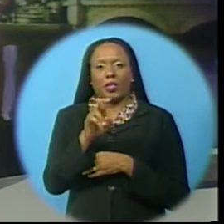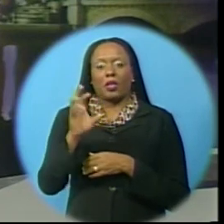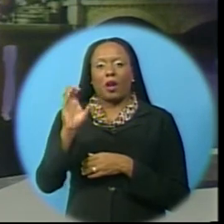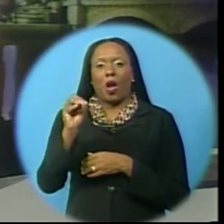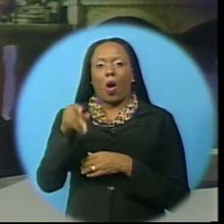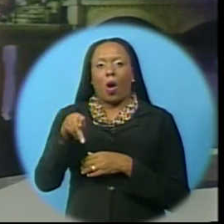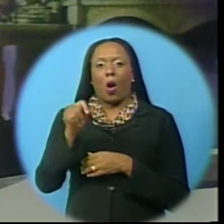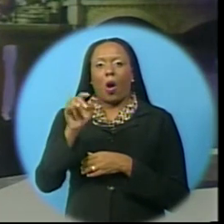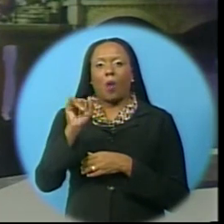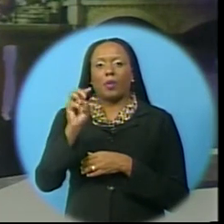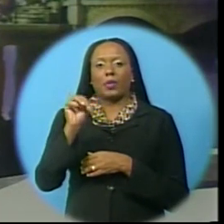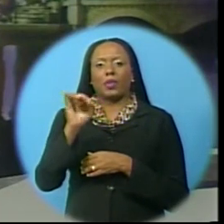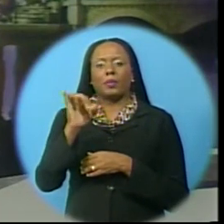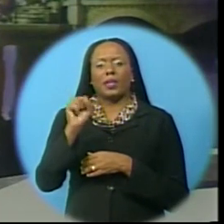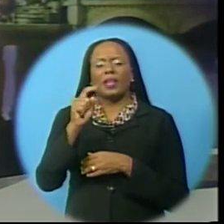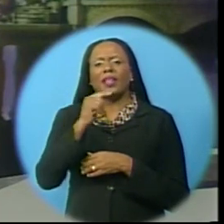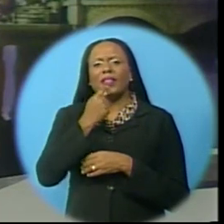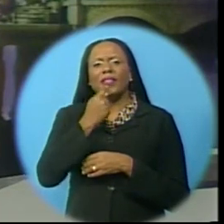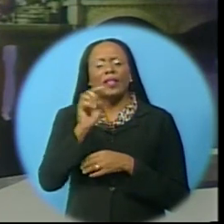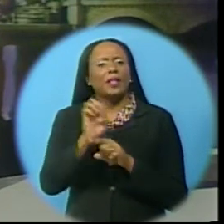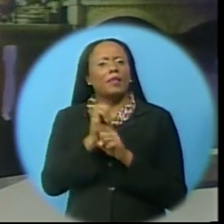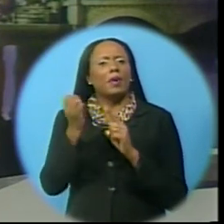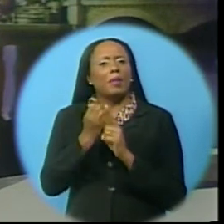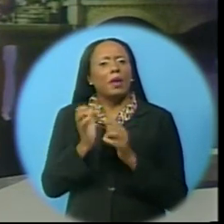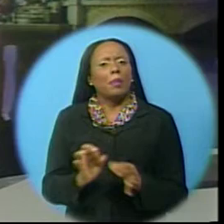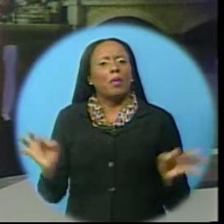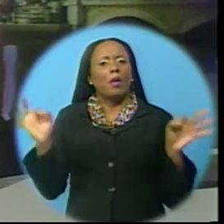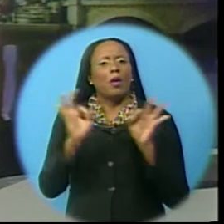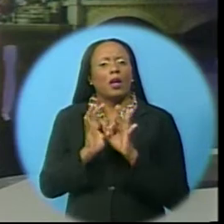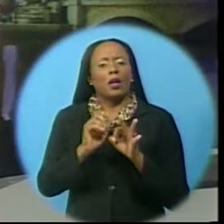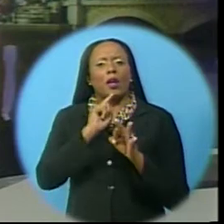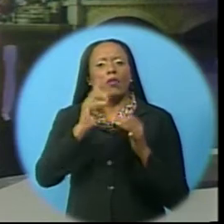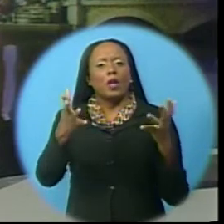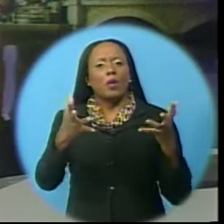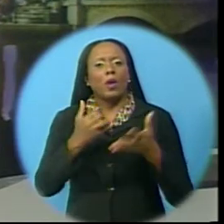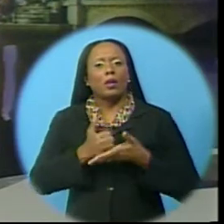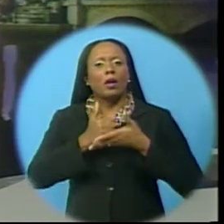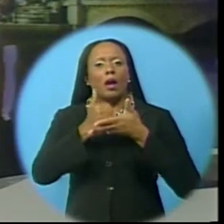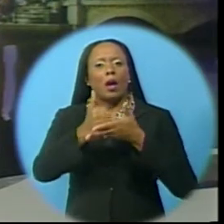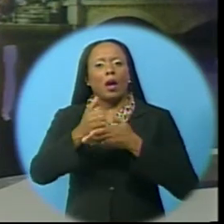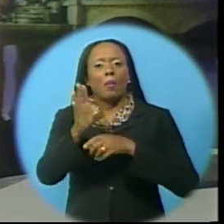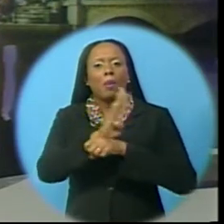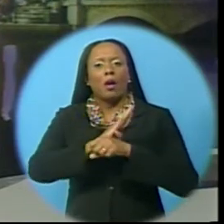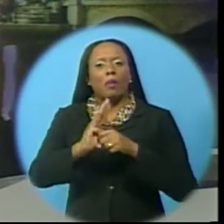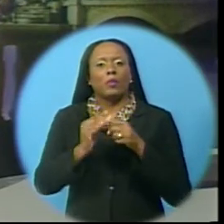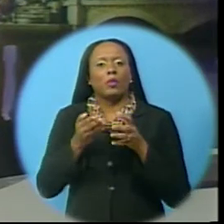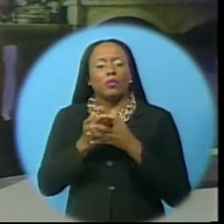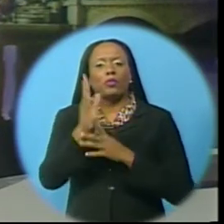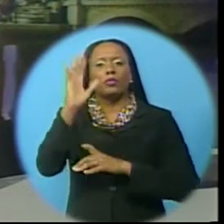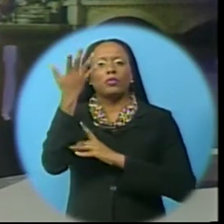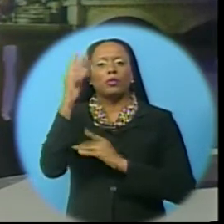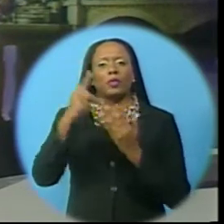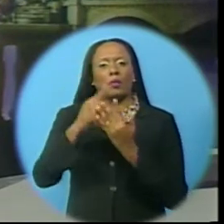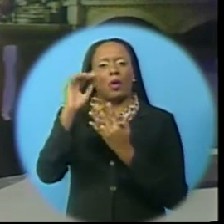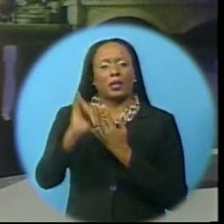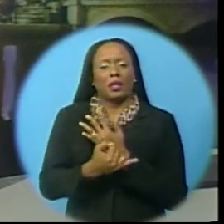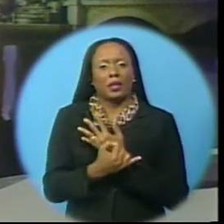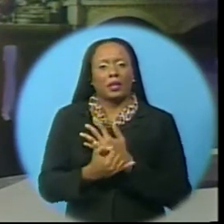also important, and the group over the past year has sought to play a part in helping to green Barbados through its Trees